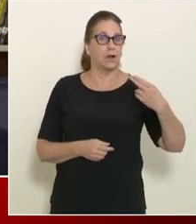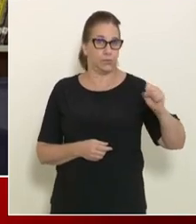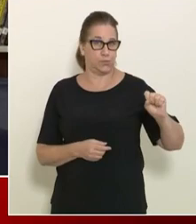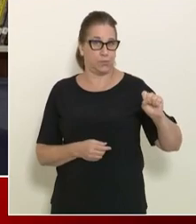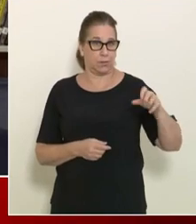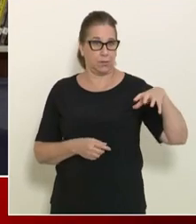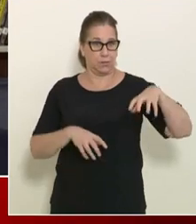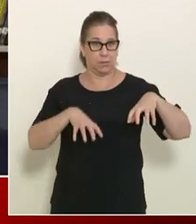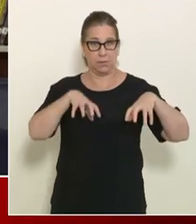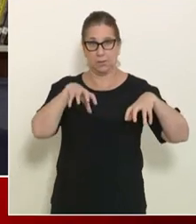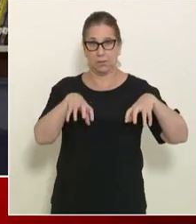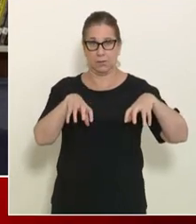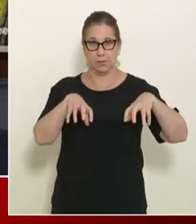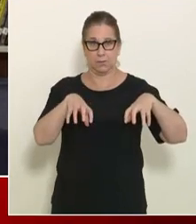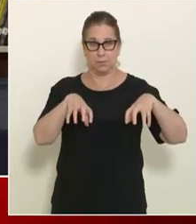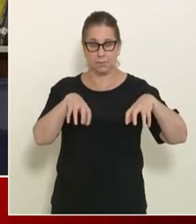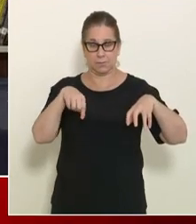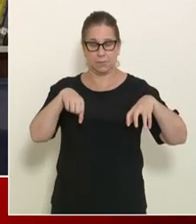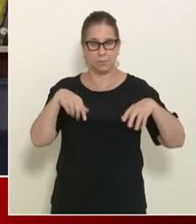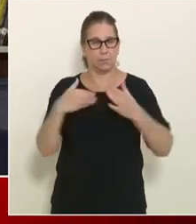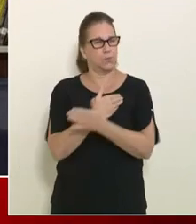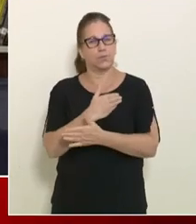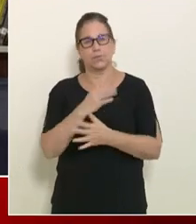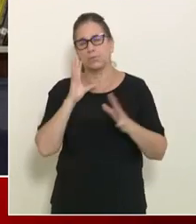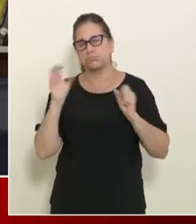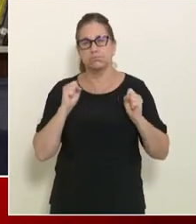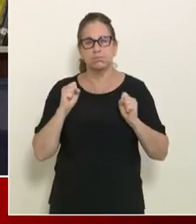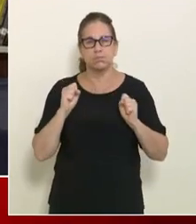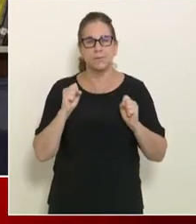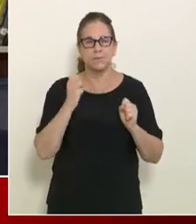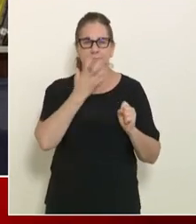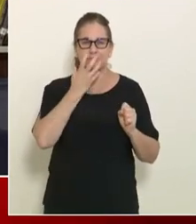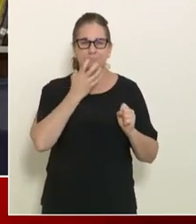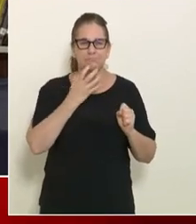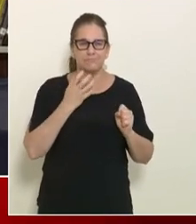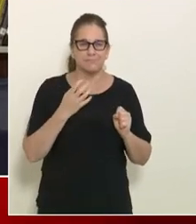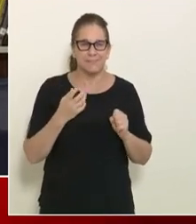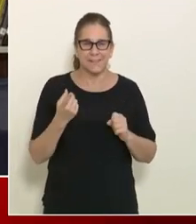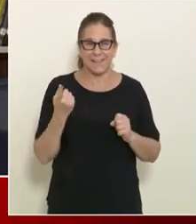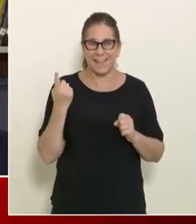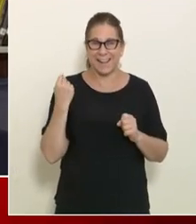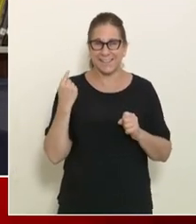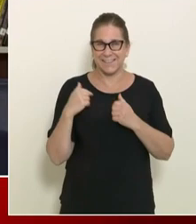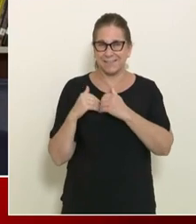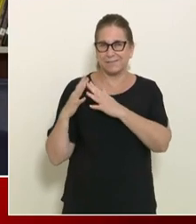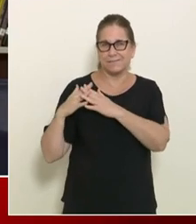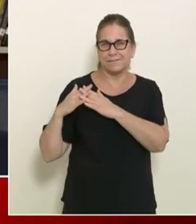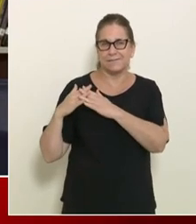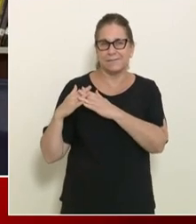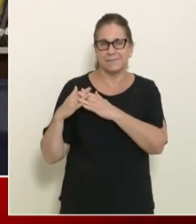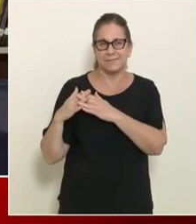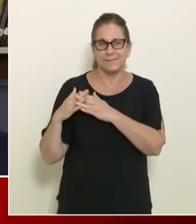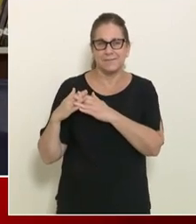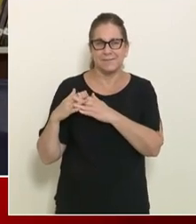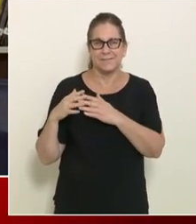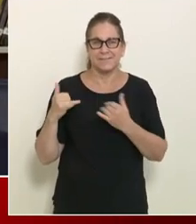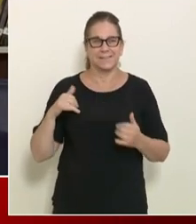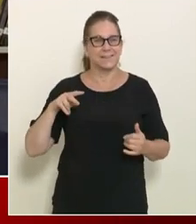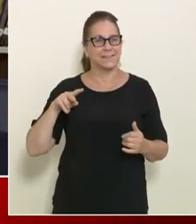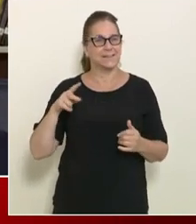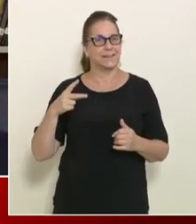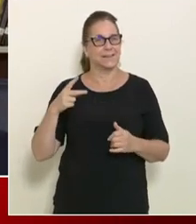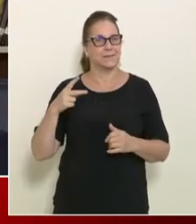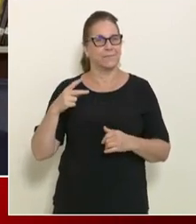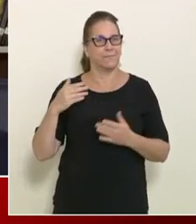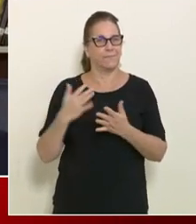I think last year was when Ida B. Wells opened, so they're starting their second full year. So I want